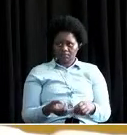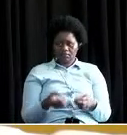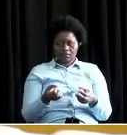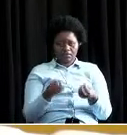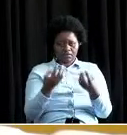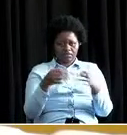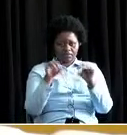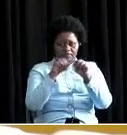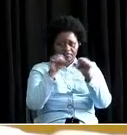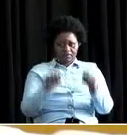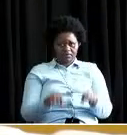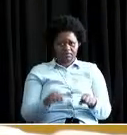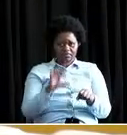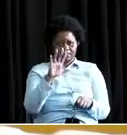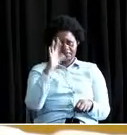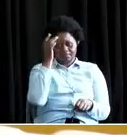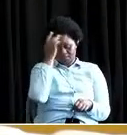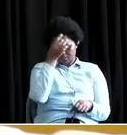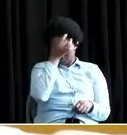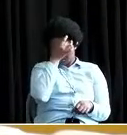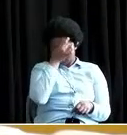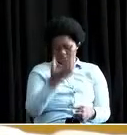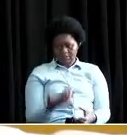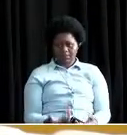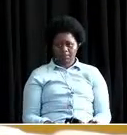give the system.